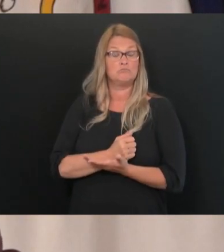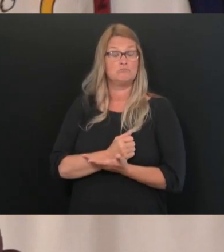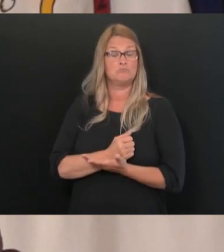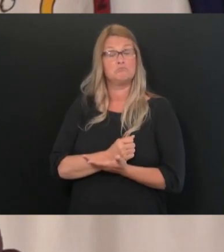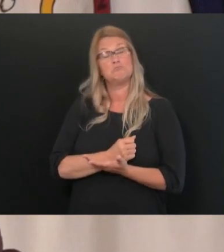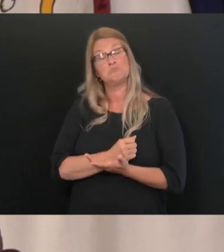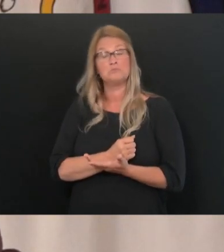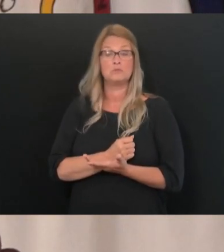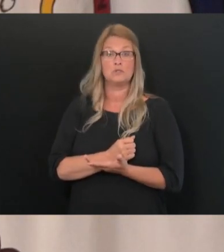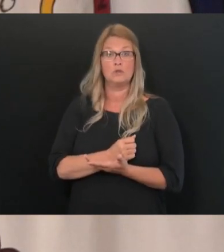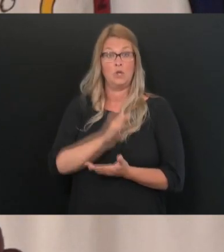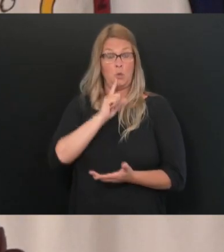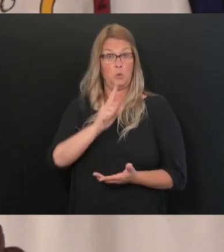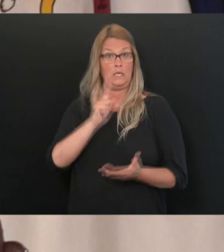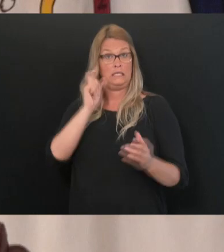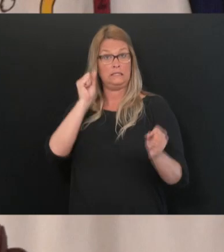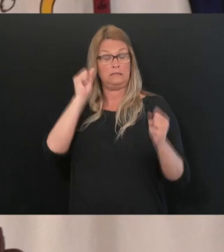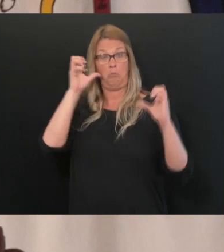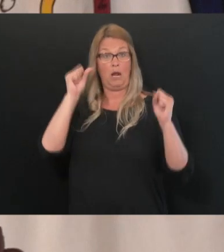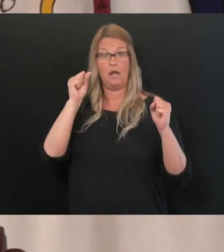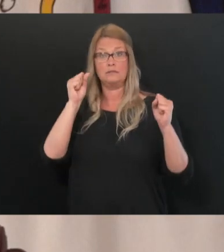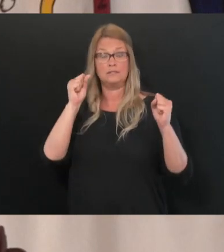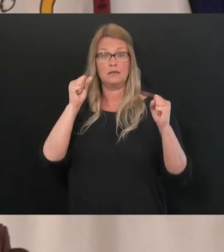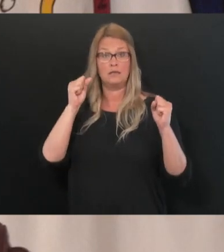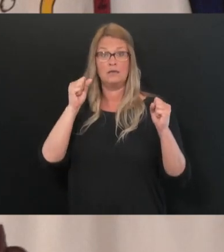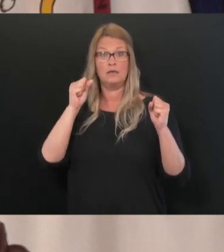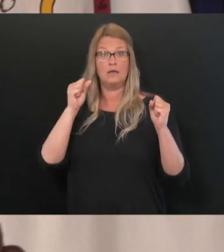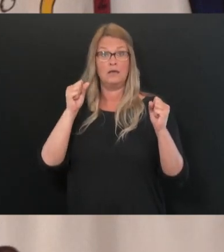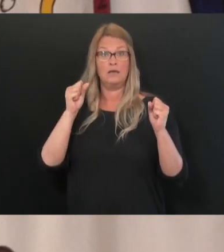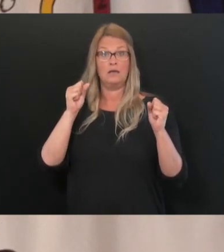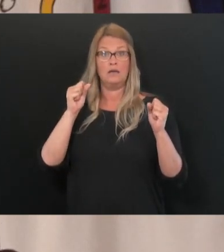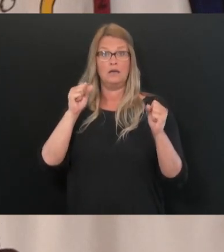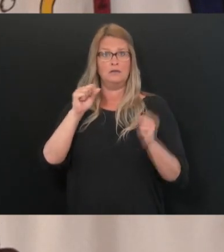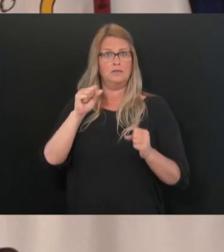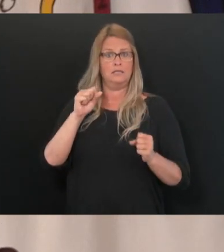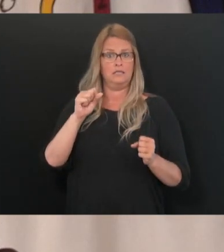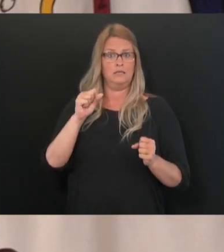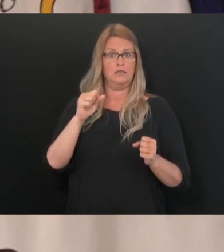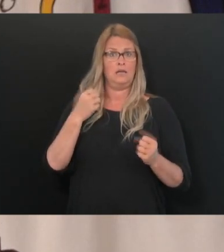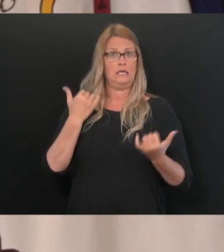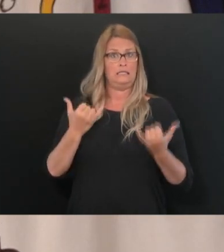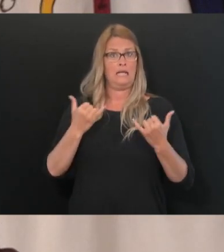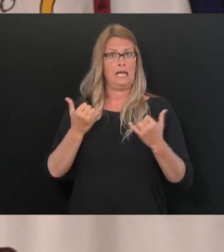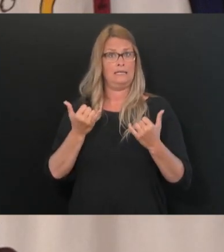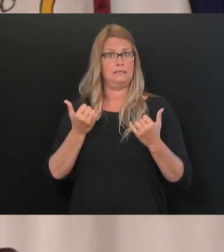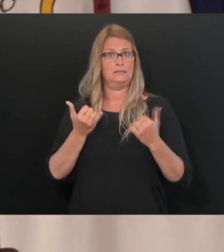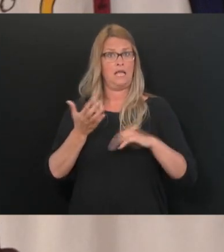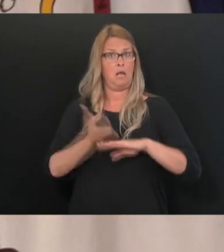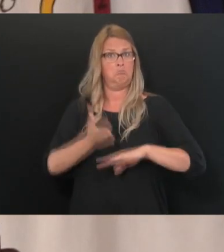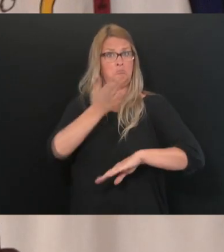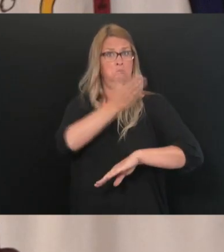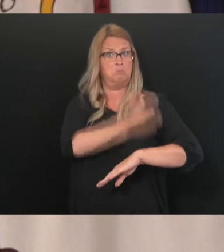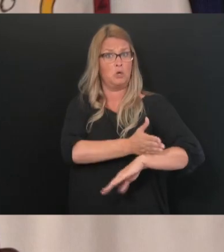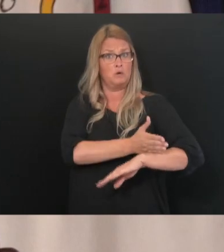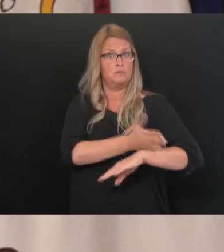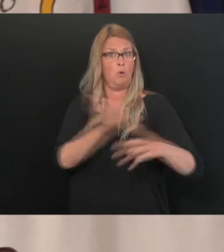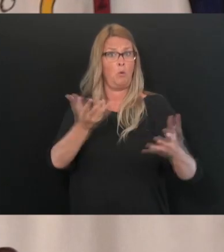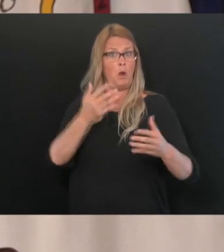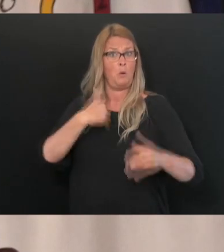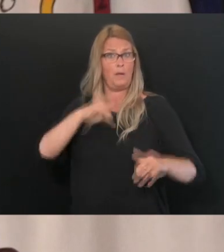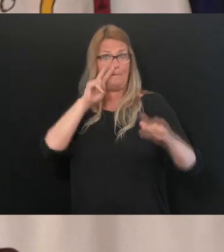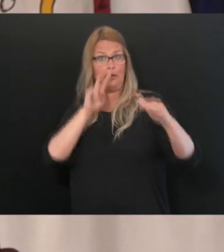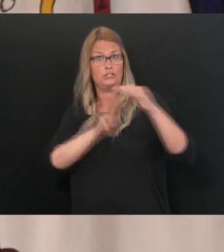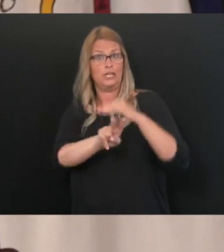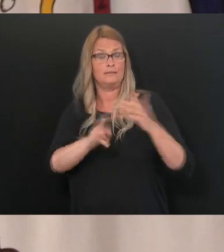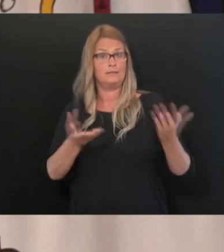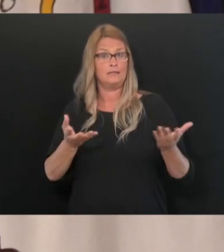really a pleasant surprise. Our collections are mildly better than what we projected, not from the